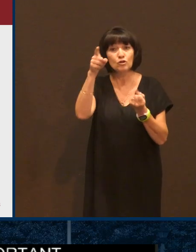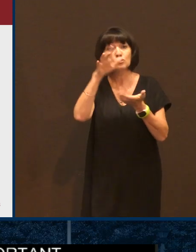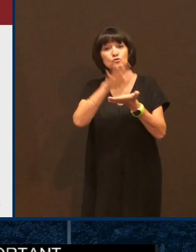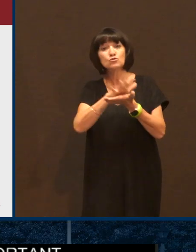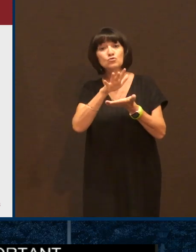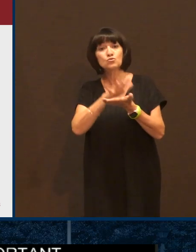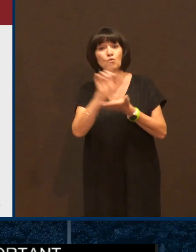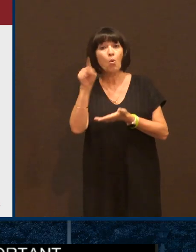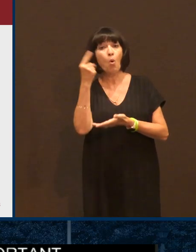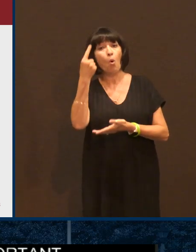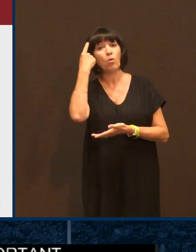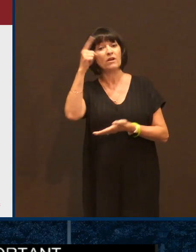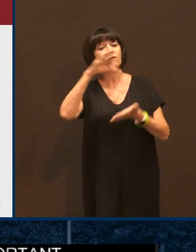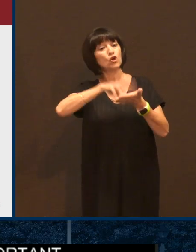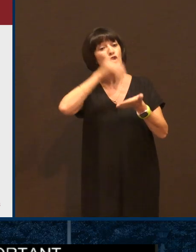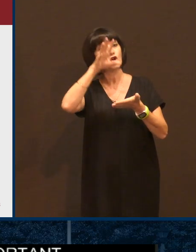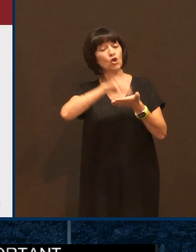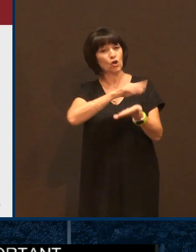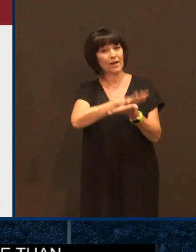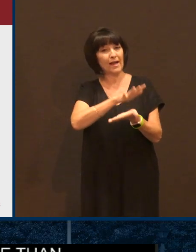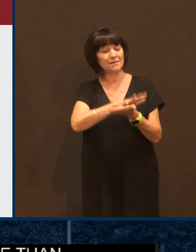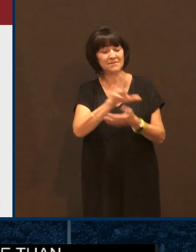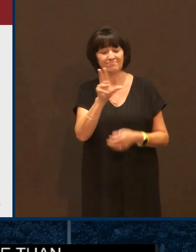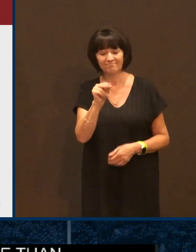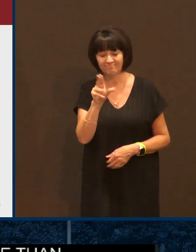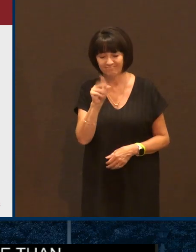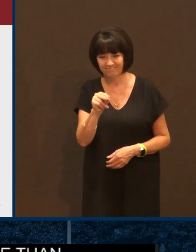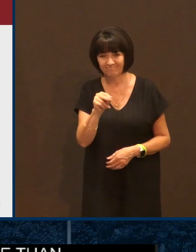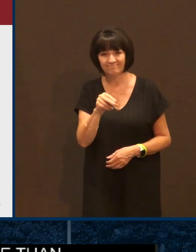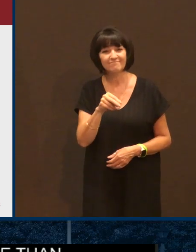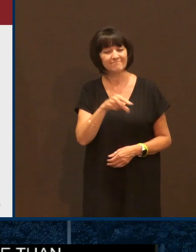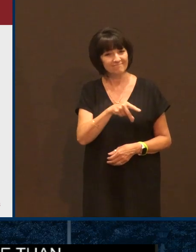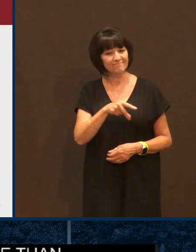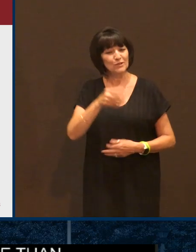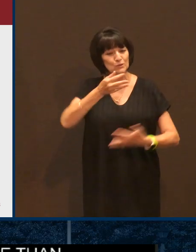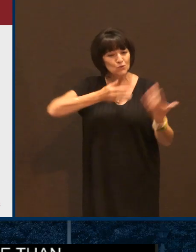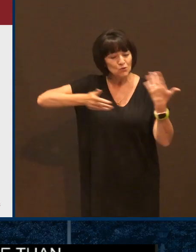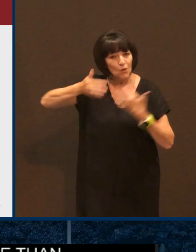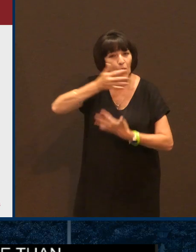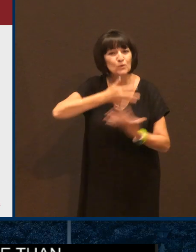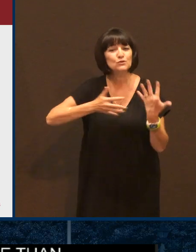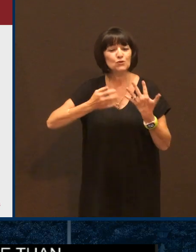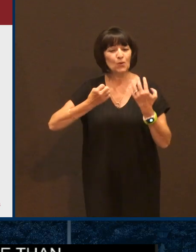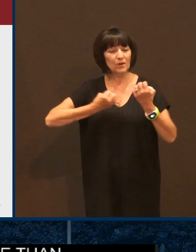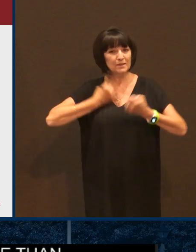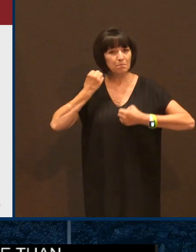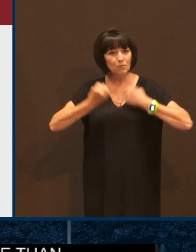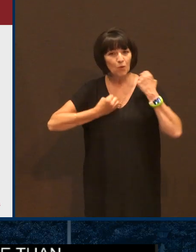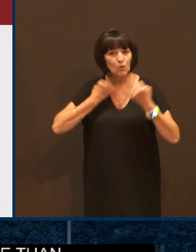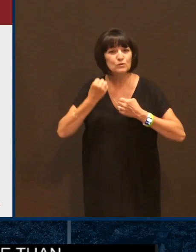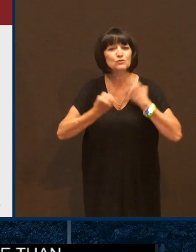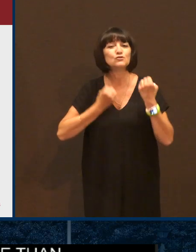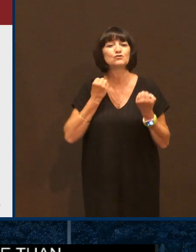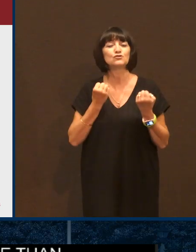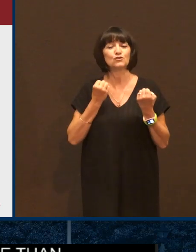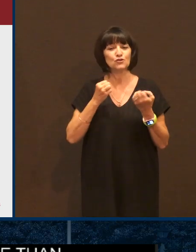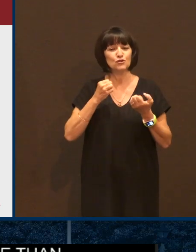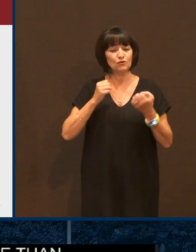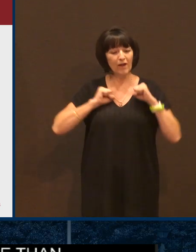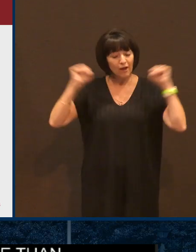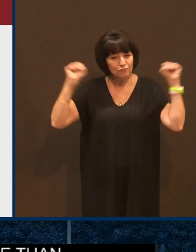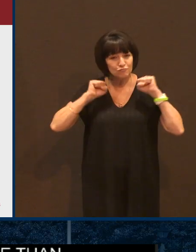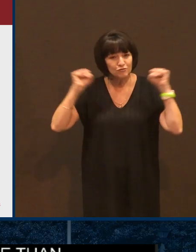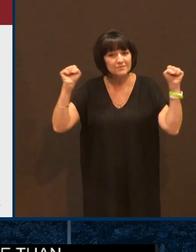kids and adolescents. In addition, children learn social and emotional skills and exercise and